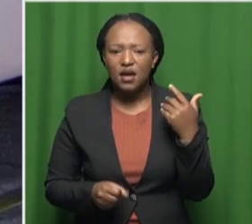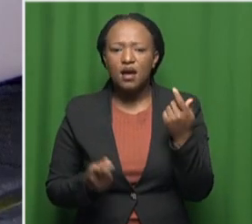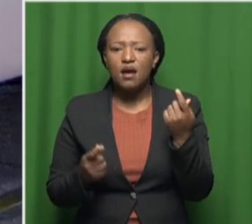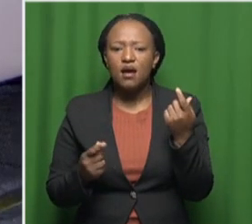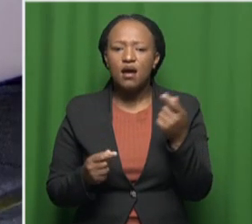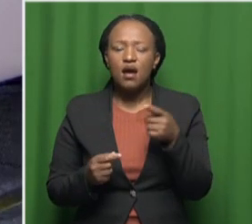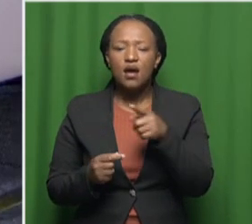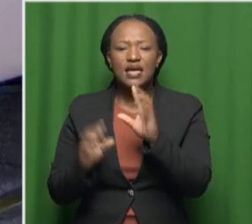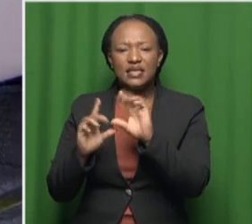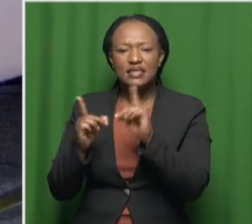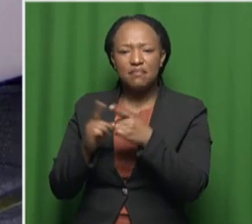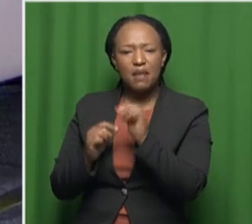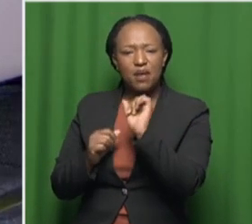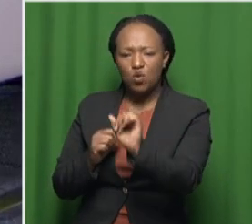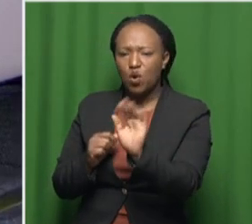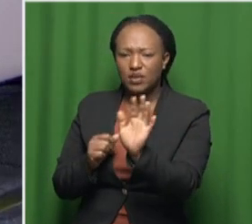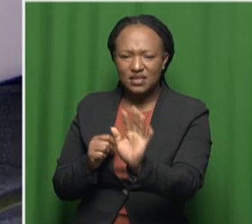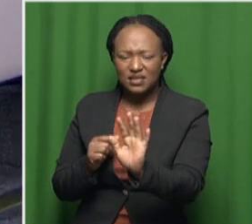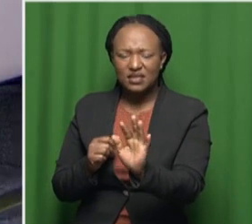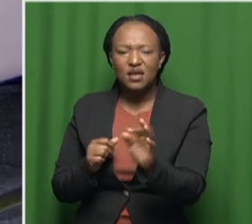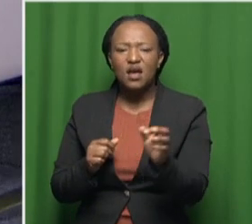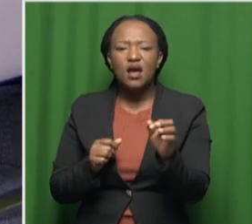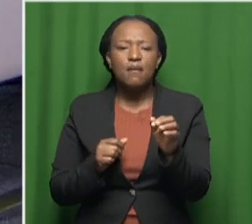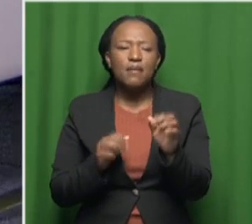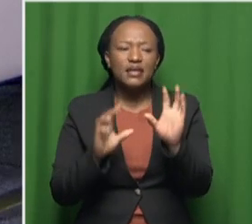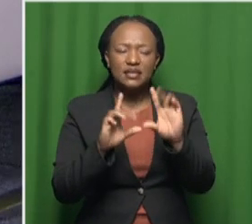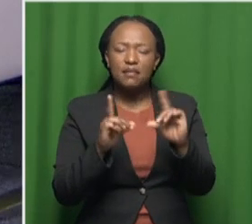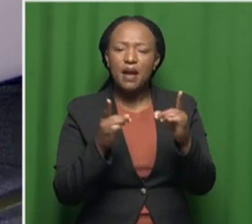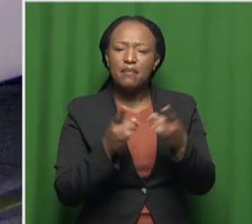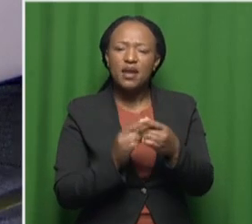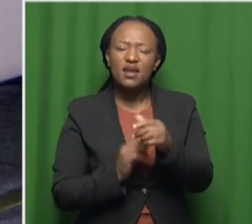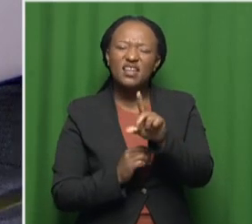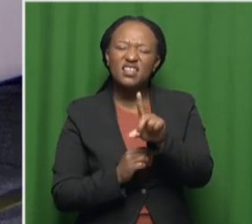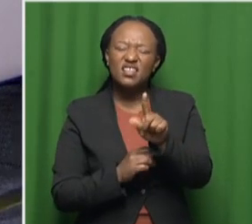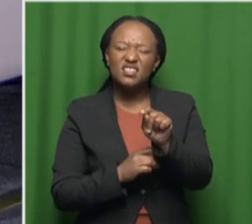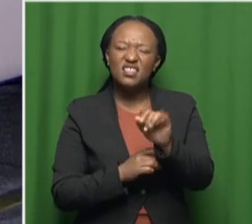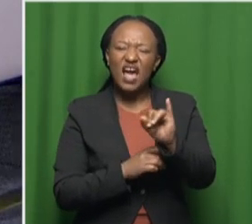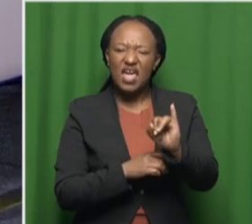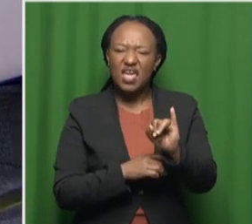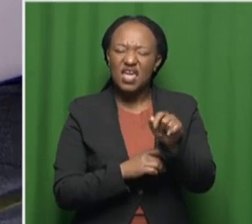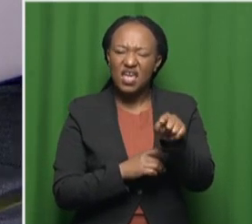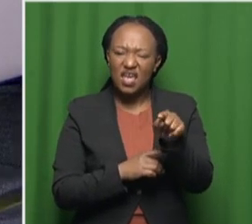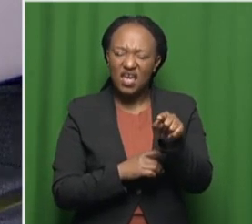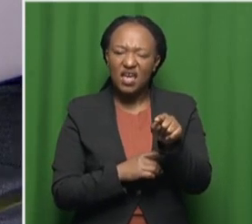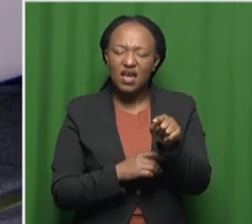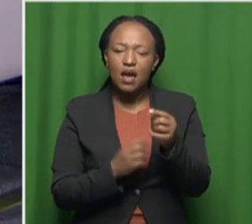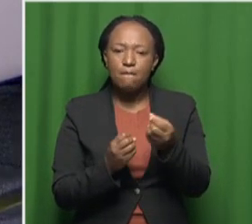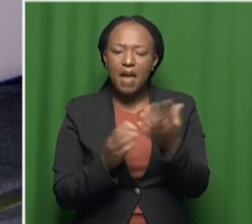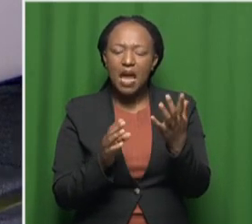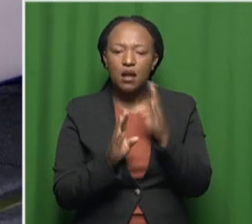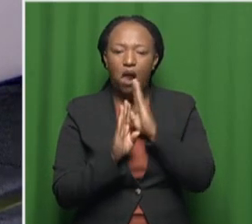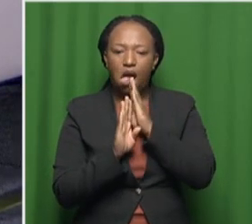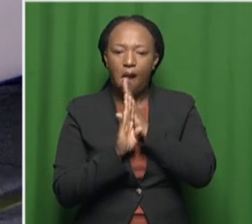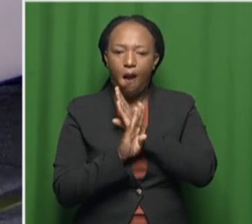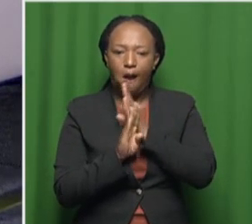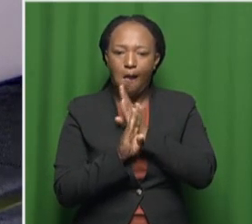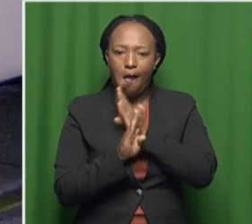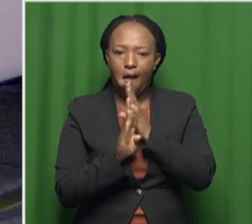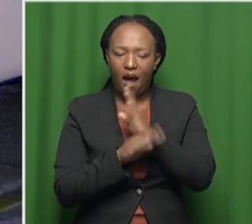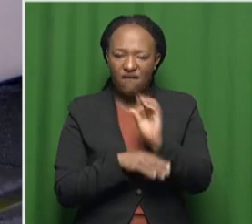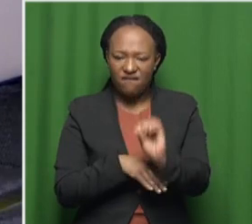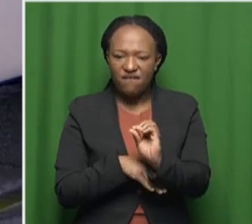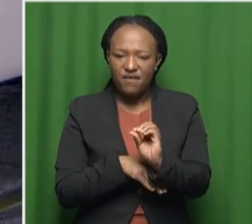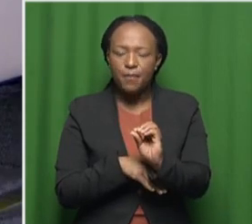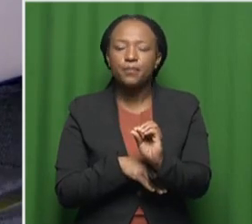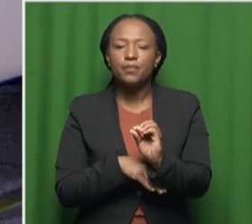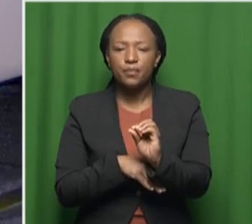out, not by your department, it was the Department of Trade and Industry at that point. Again, a lot of secrecy around that. Like, there